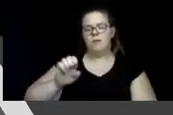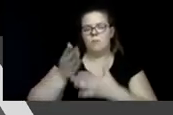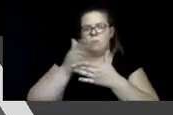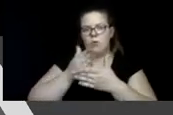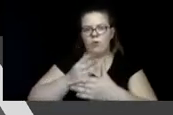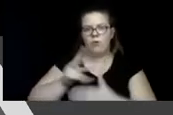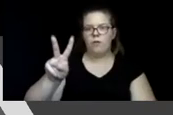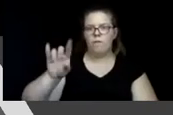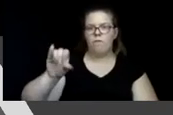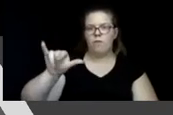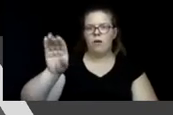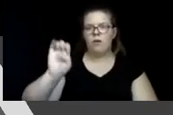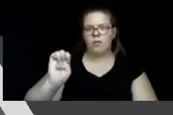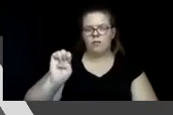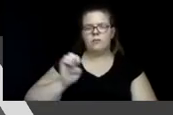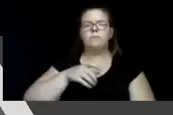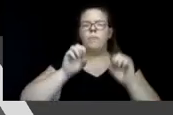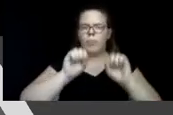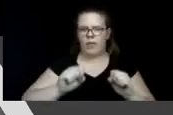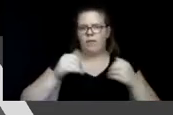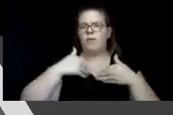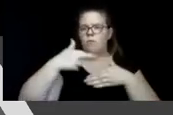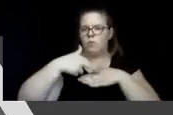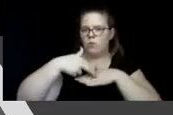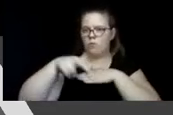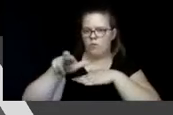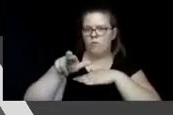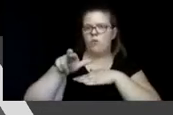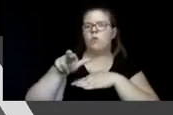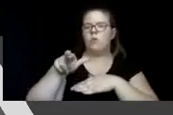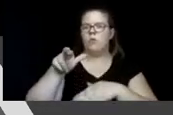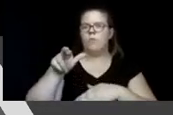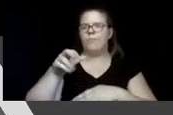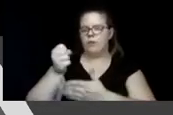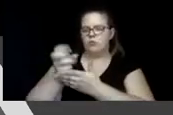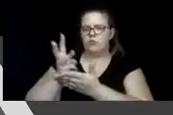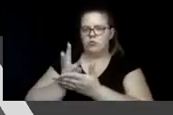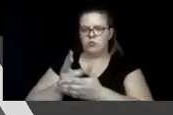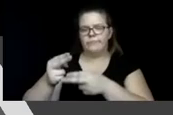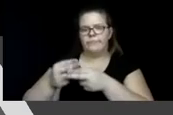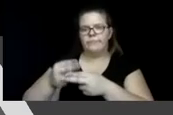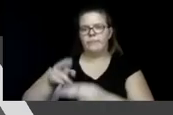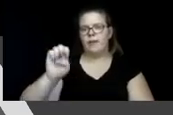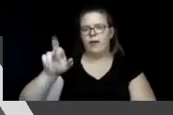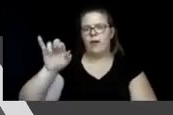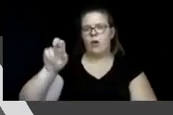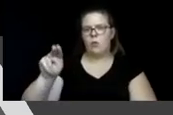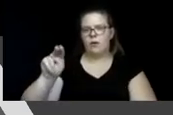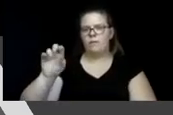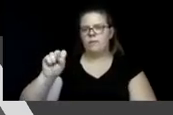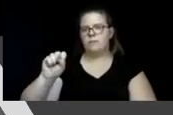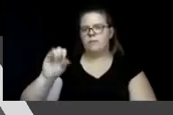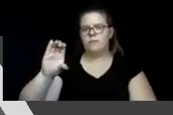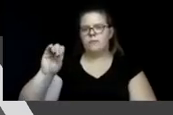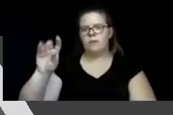person, they can do a referral to this social worker named Aaron Scott, who would reach out to